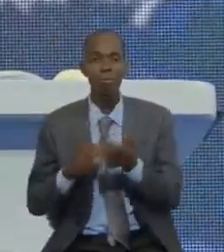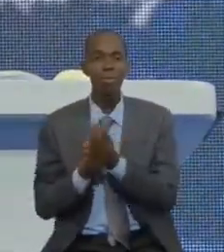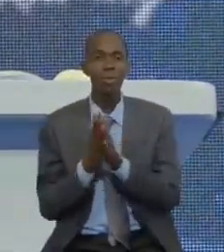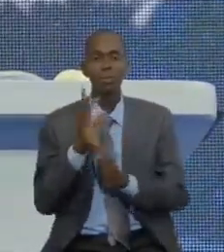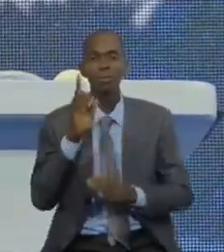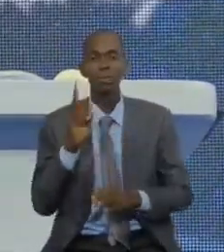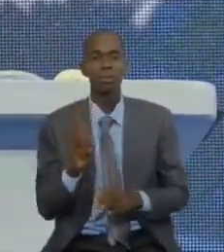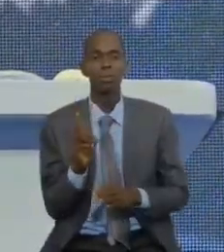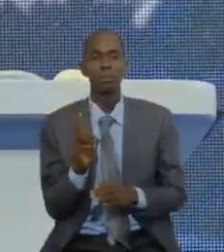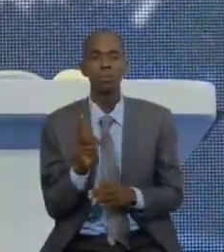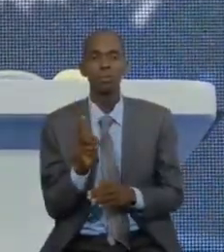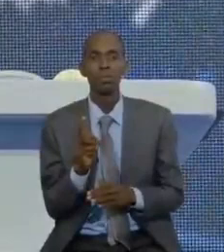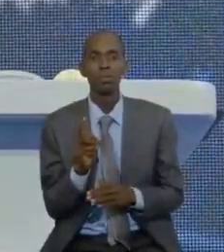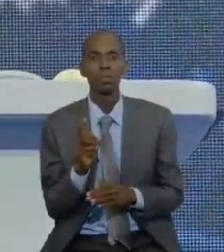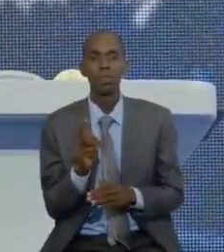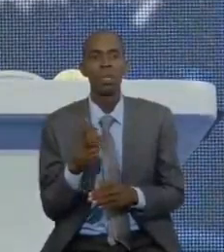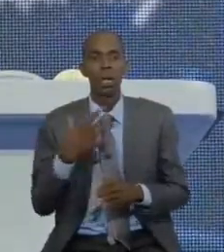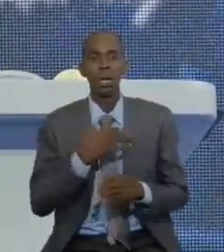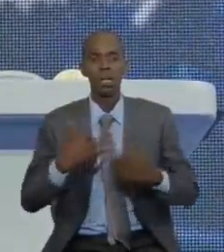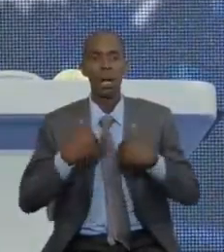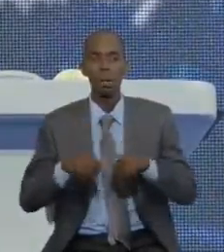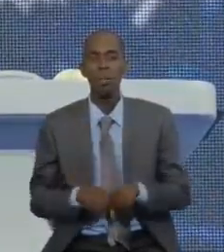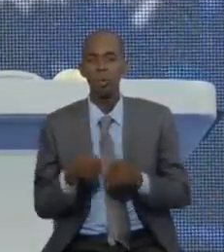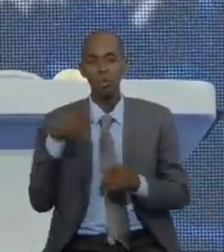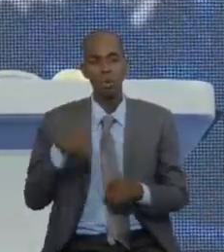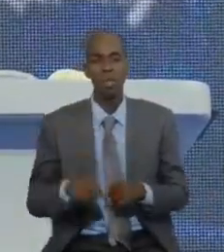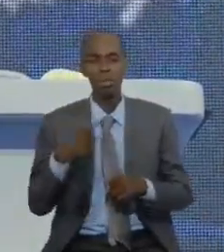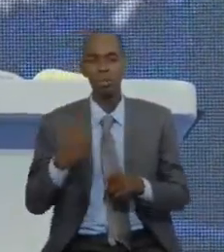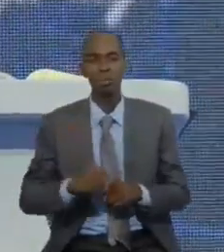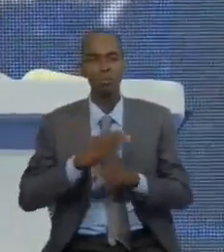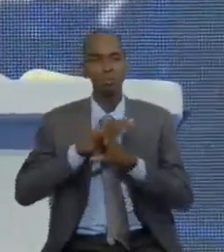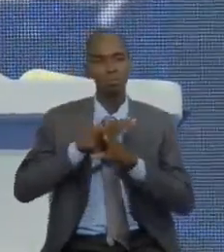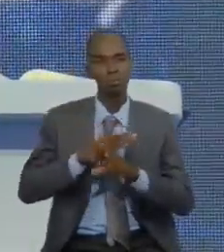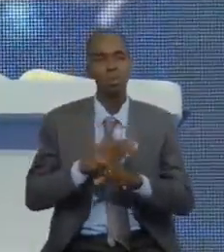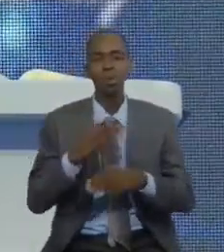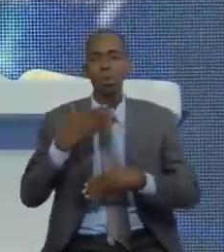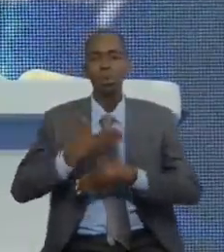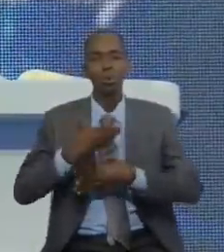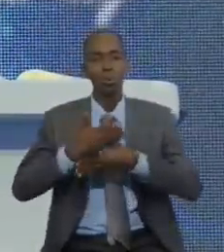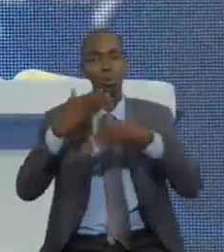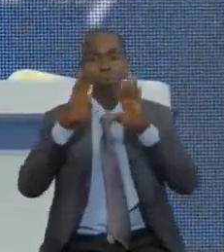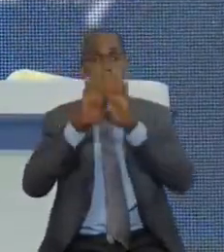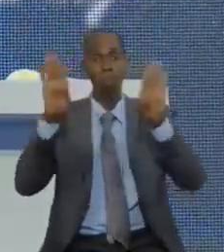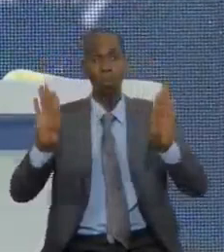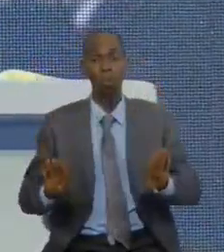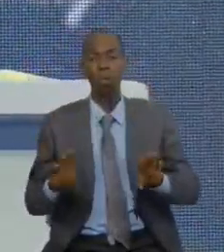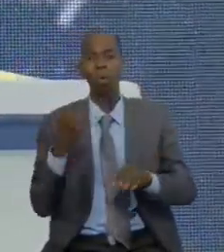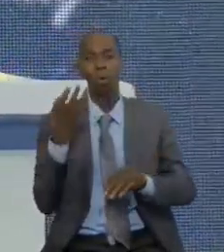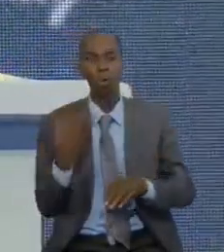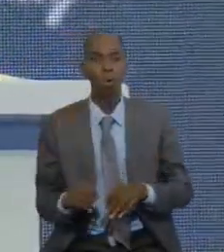fait des deux un. And has broken down the middle wall of partition. Qui a renversé le mur de